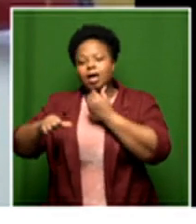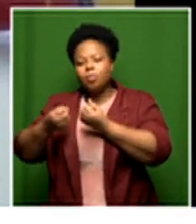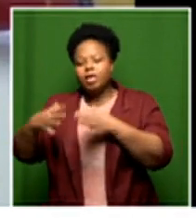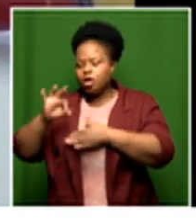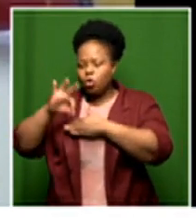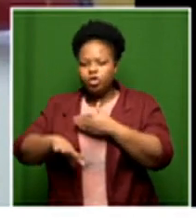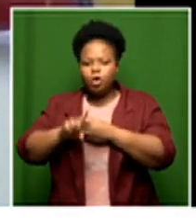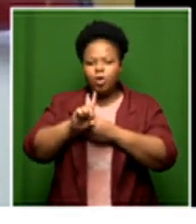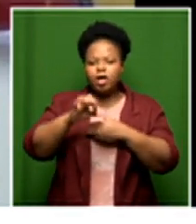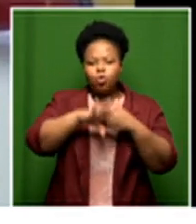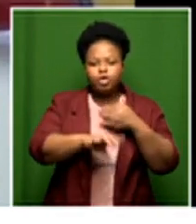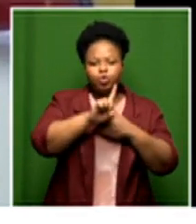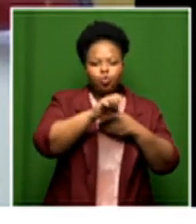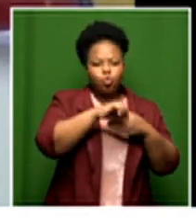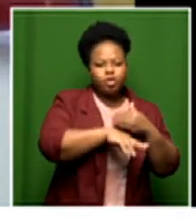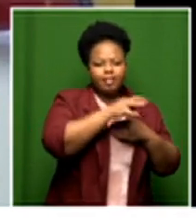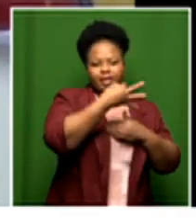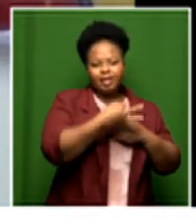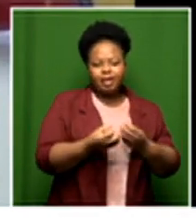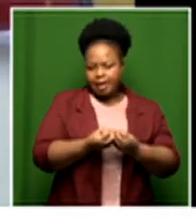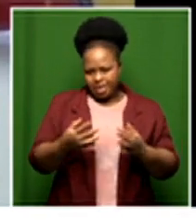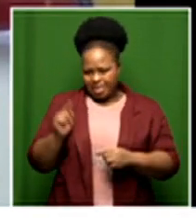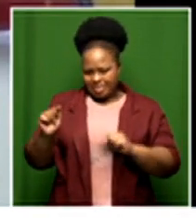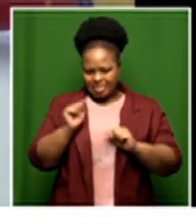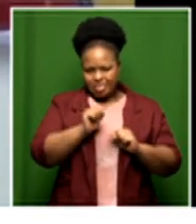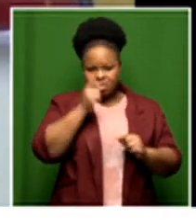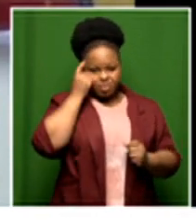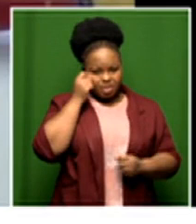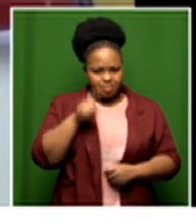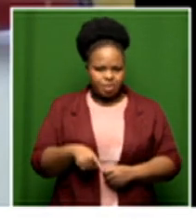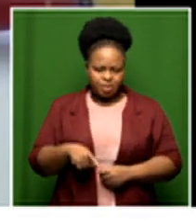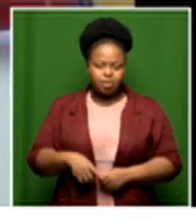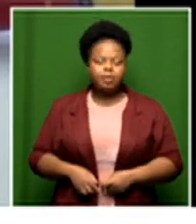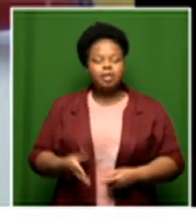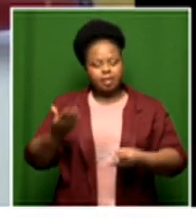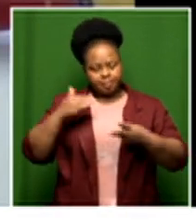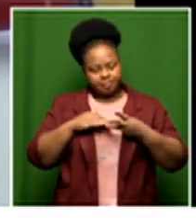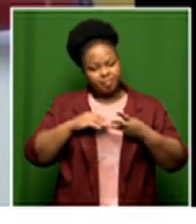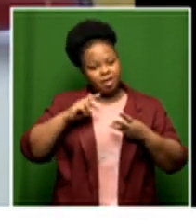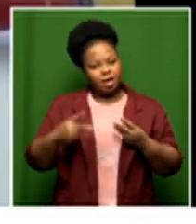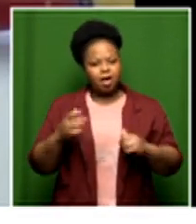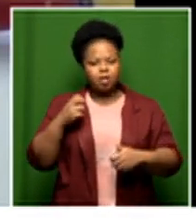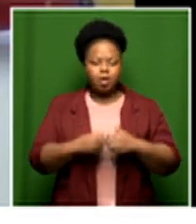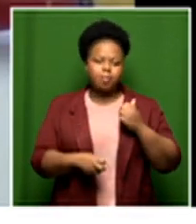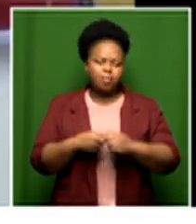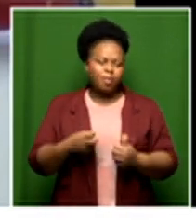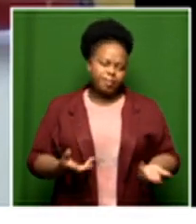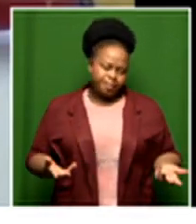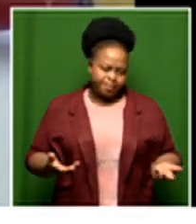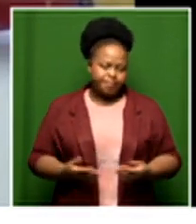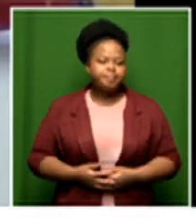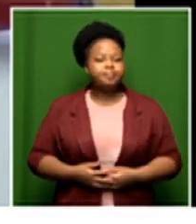important that people understand that. Now, the next problem that we're going to sit with is while we can now